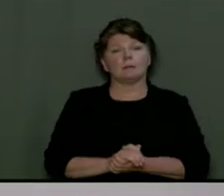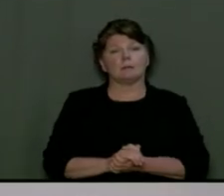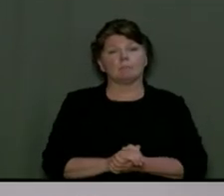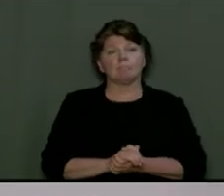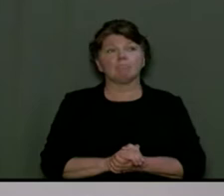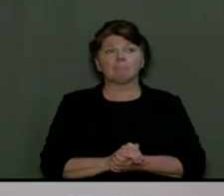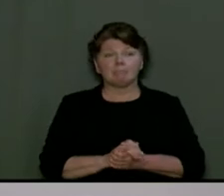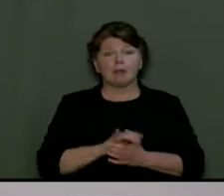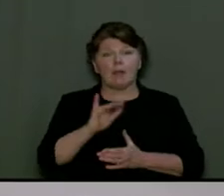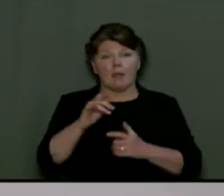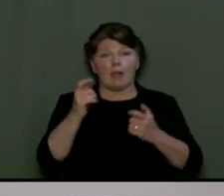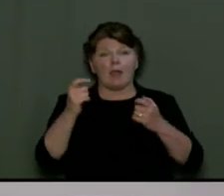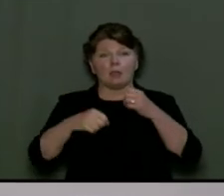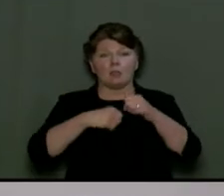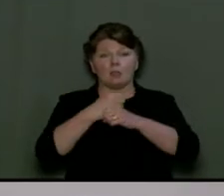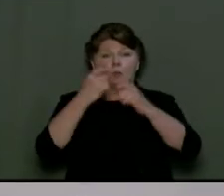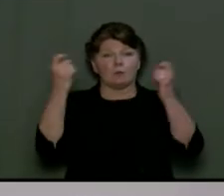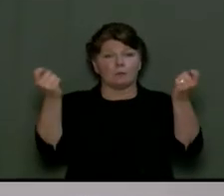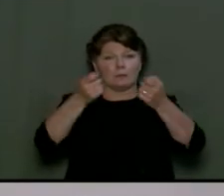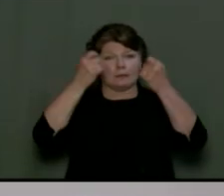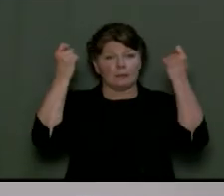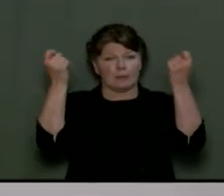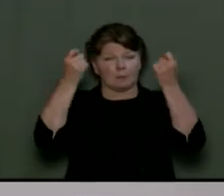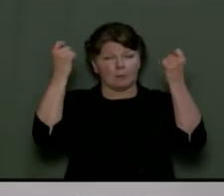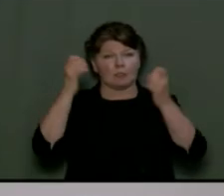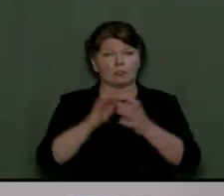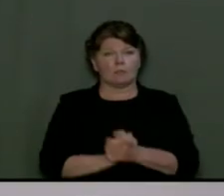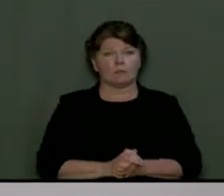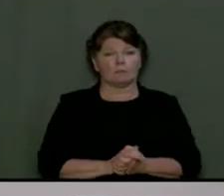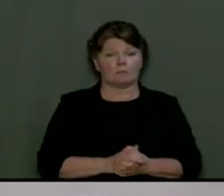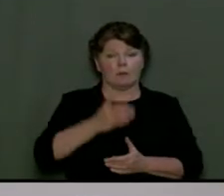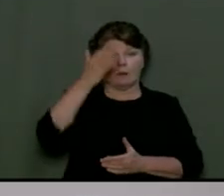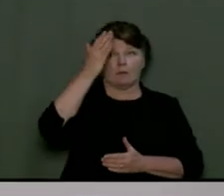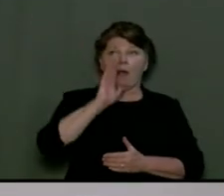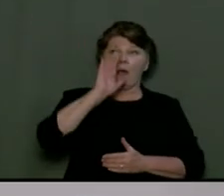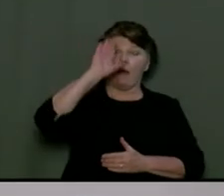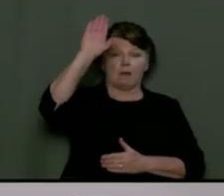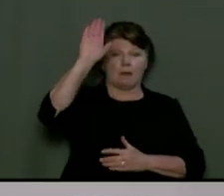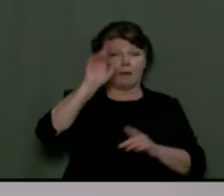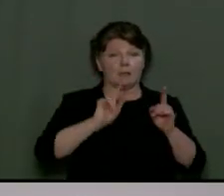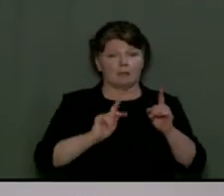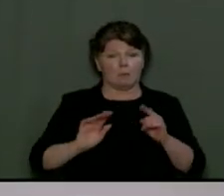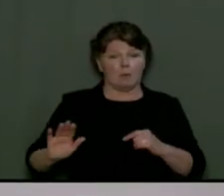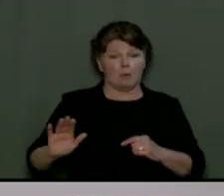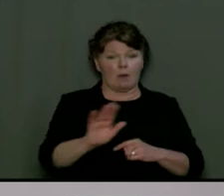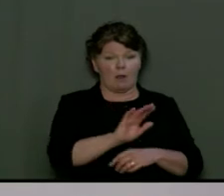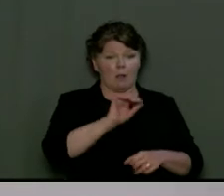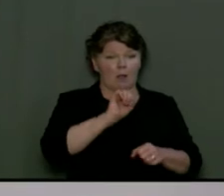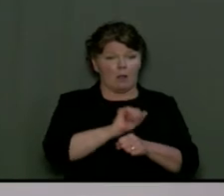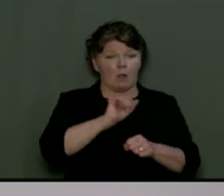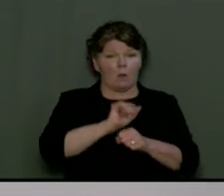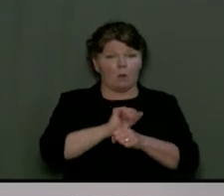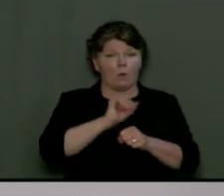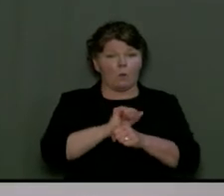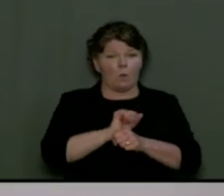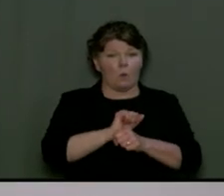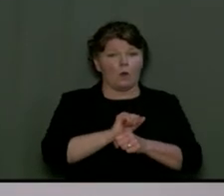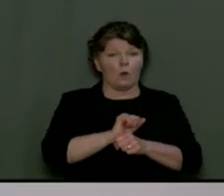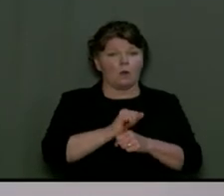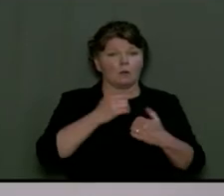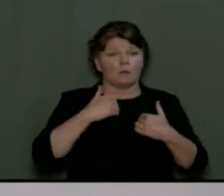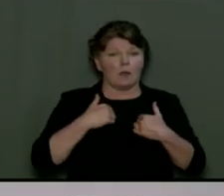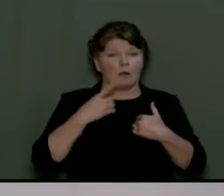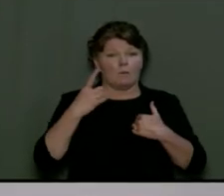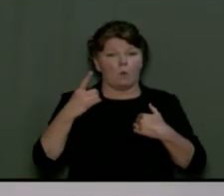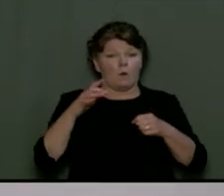is a year of Jubilee. As God's people, they were to have an entire year of